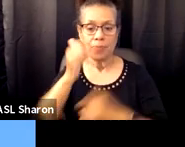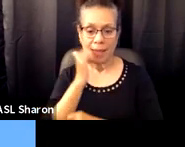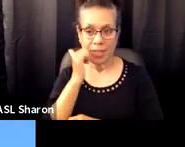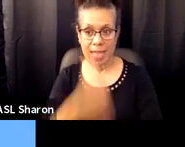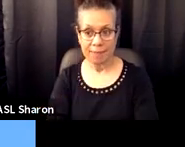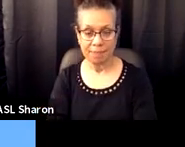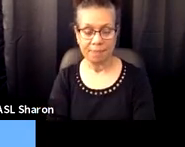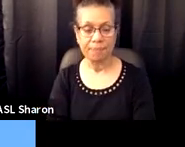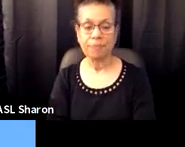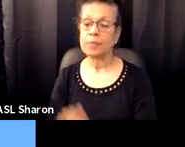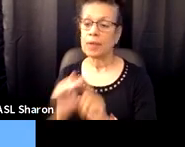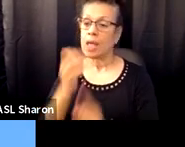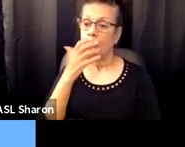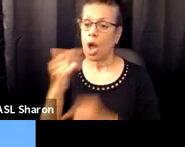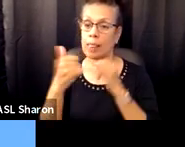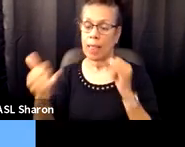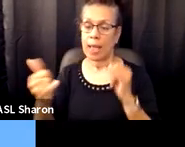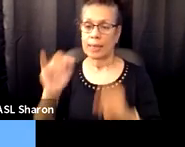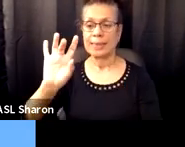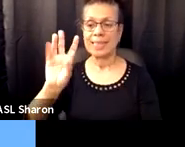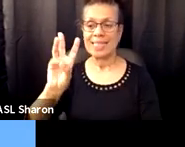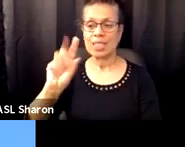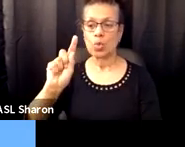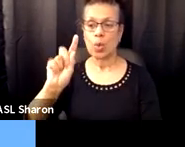reminder the hotline number is 617-635